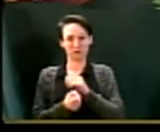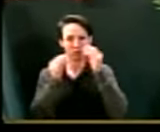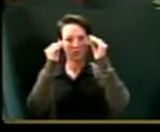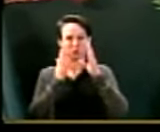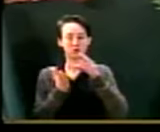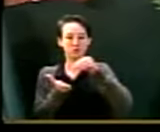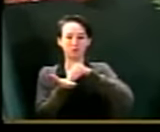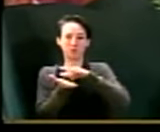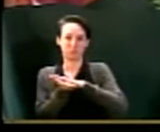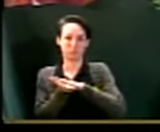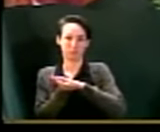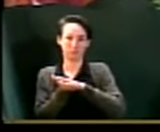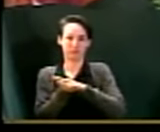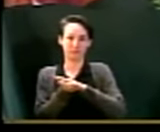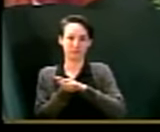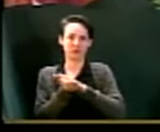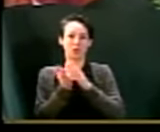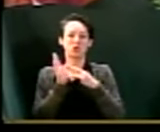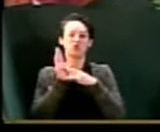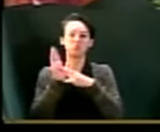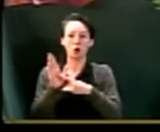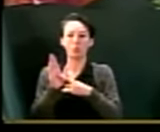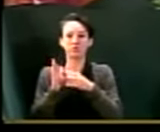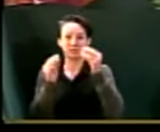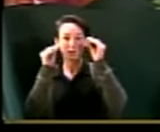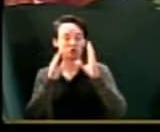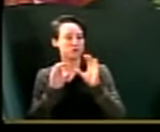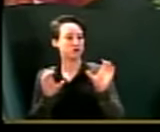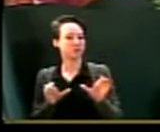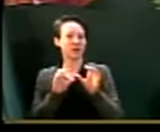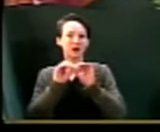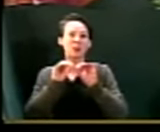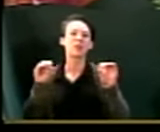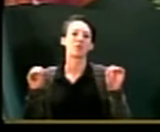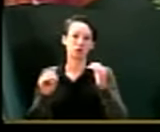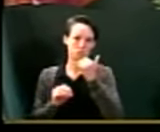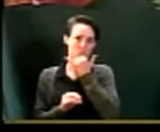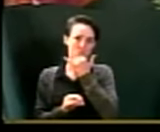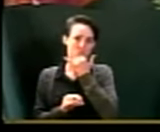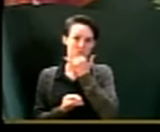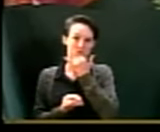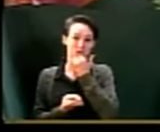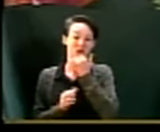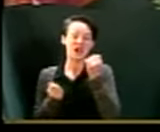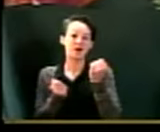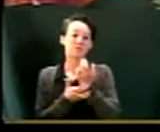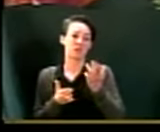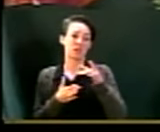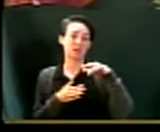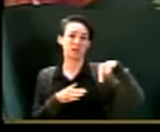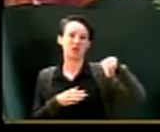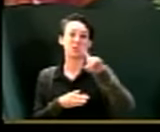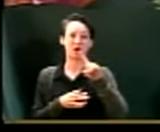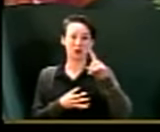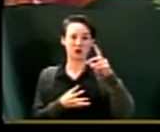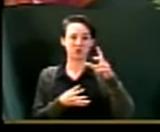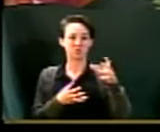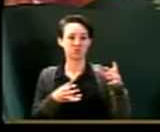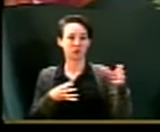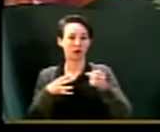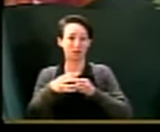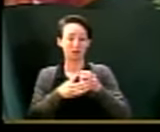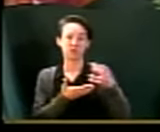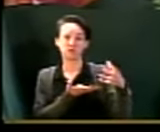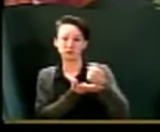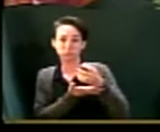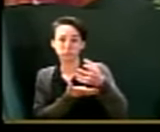the teacher did nothing wrong. All of their collections will be gone, they have been told,